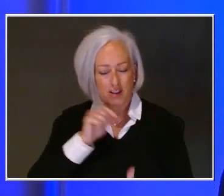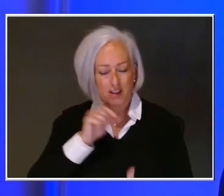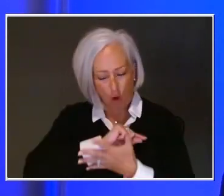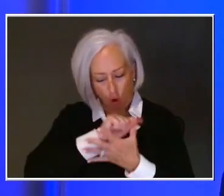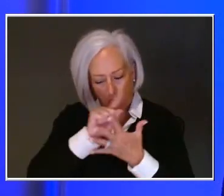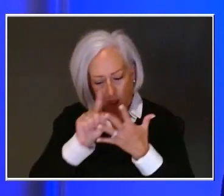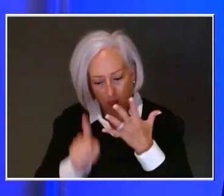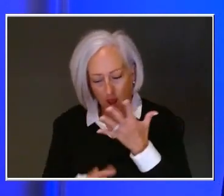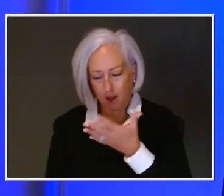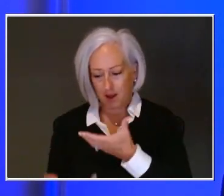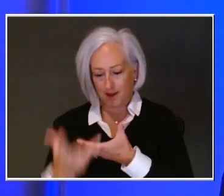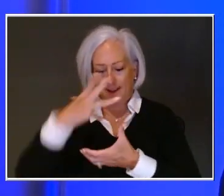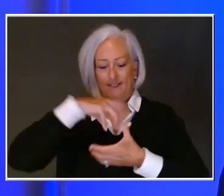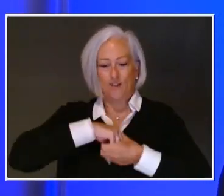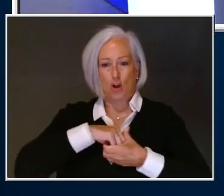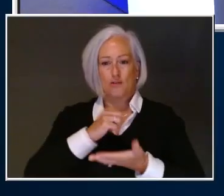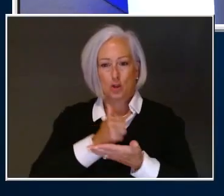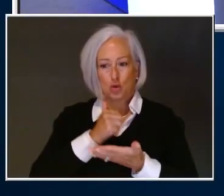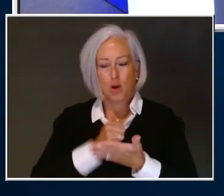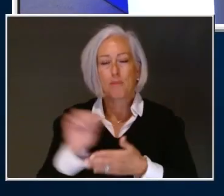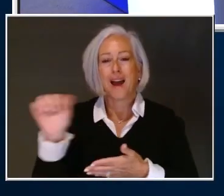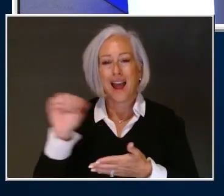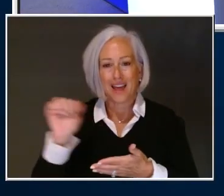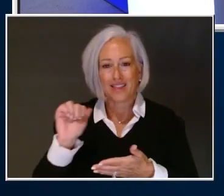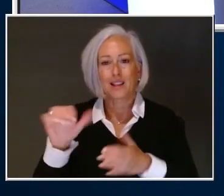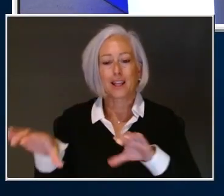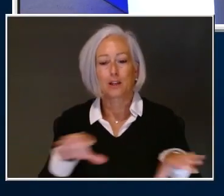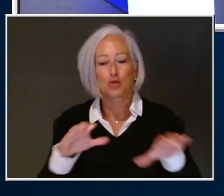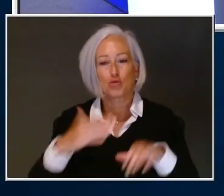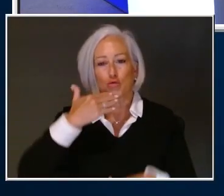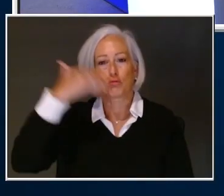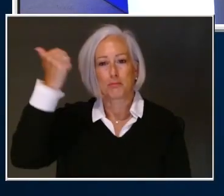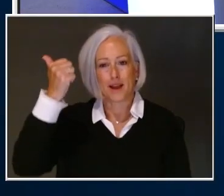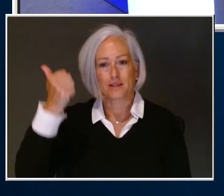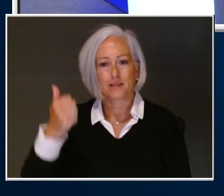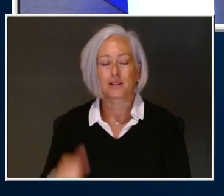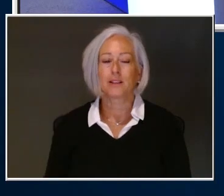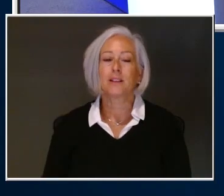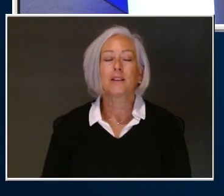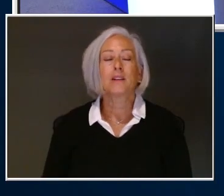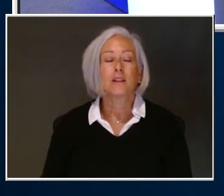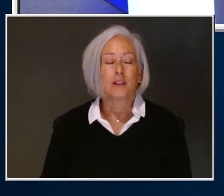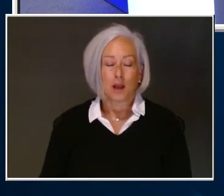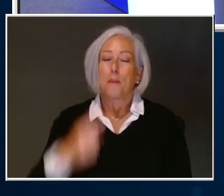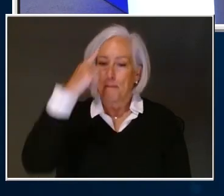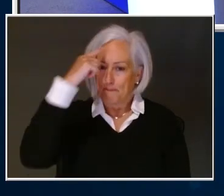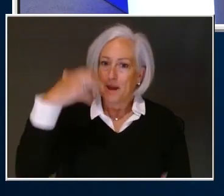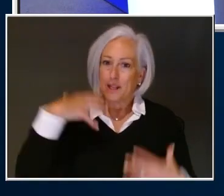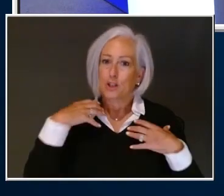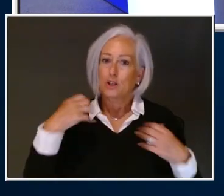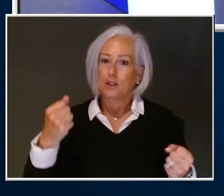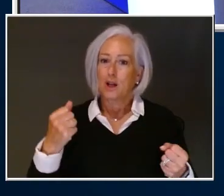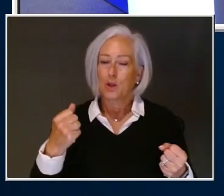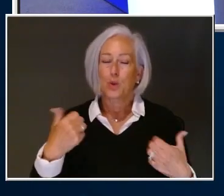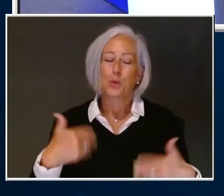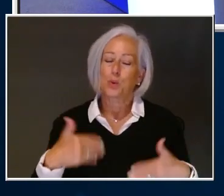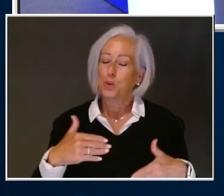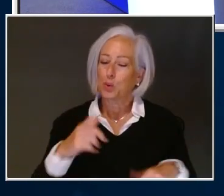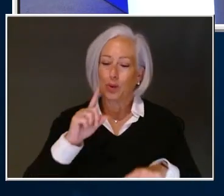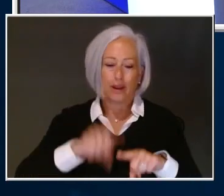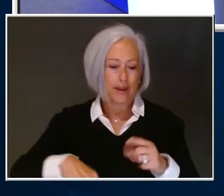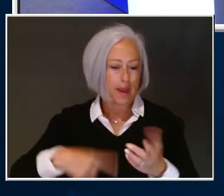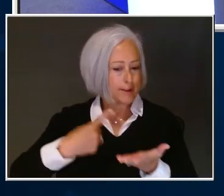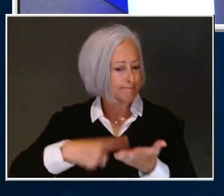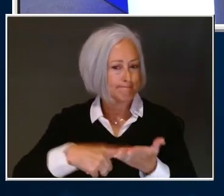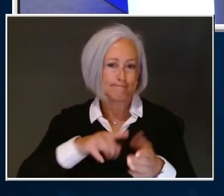athlete perform at their best. And mental health, I mean, we can't talk about mental health enough, because it really starts there.